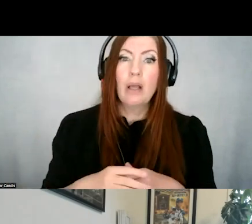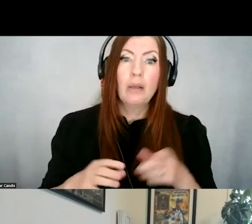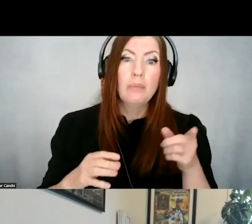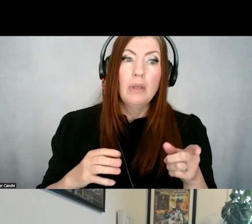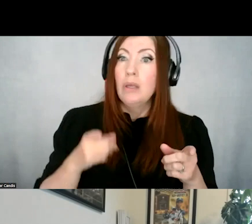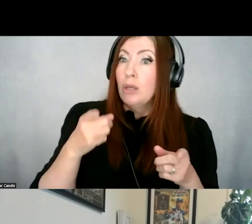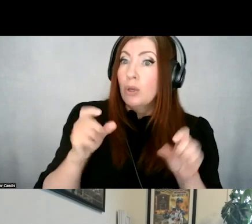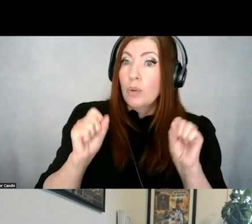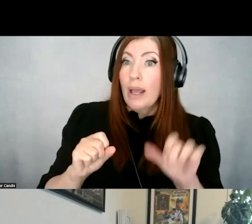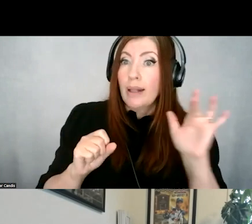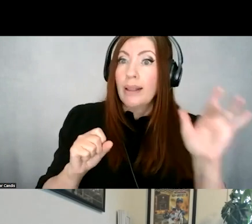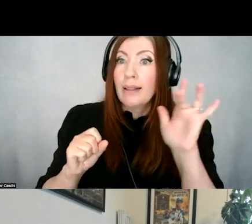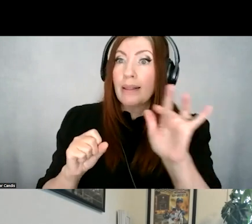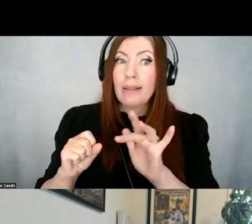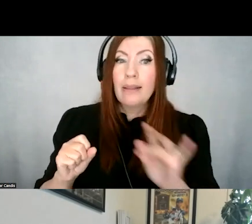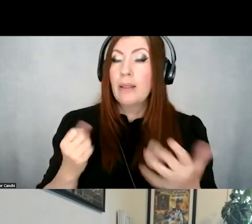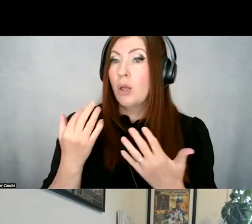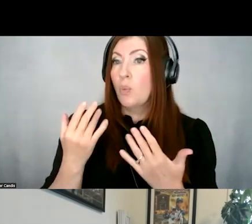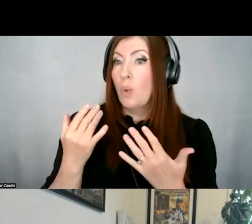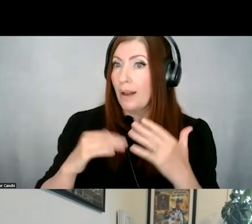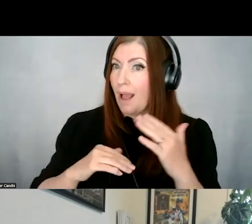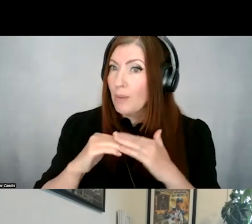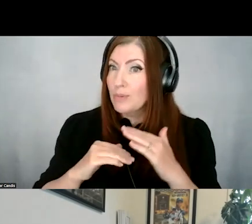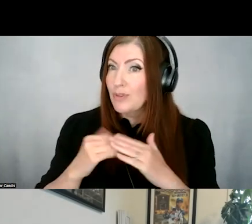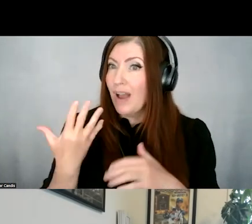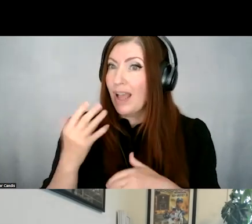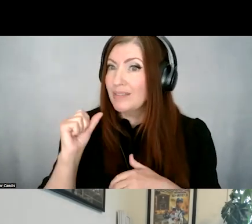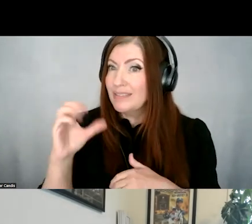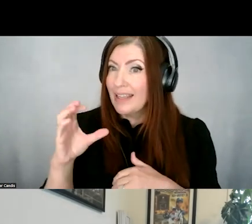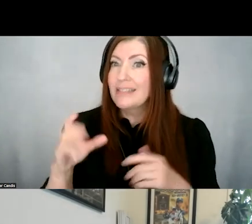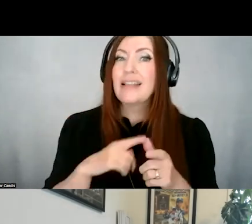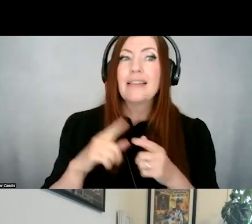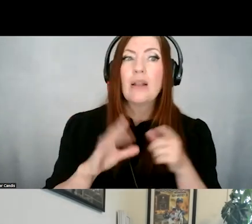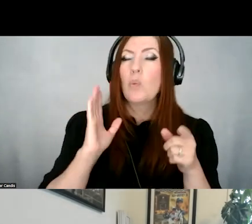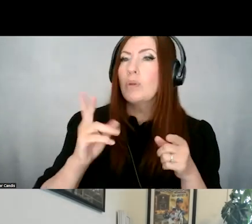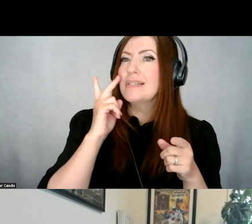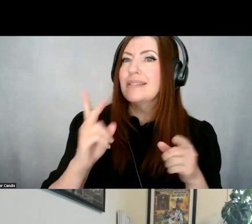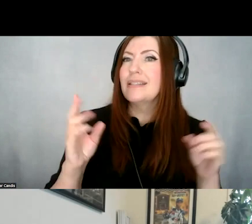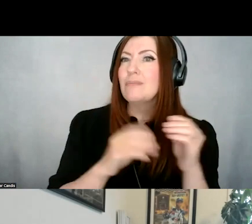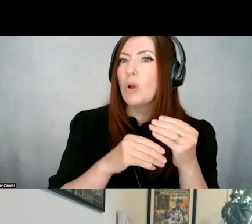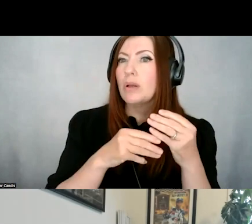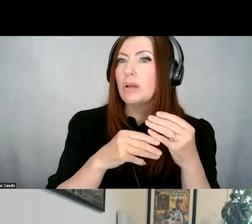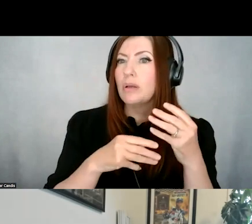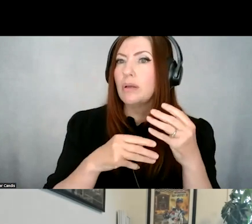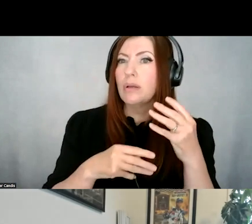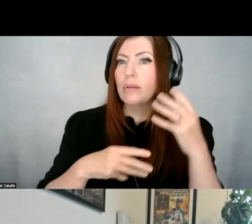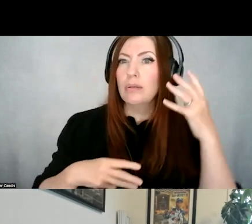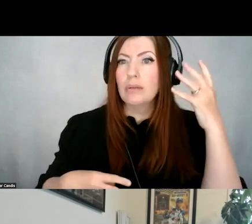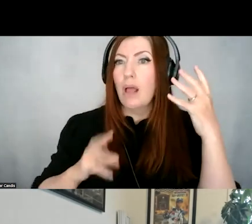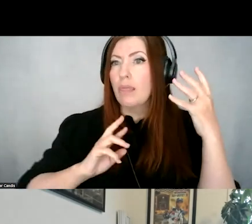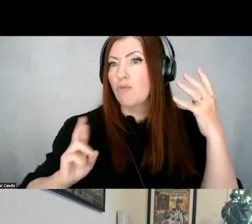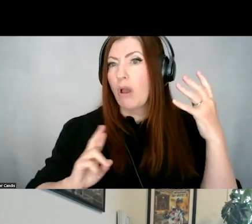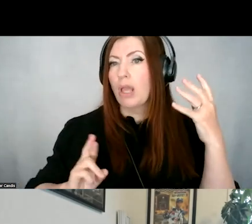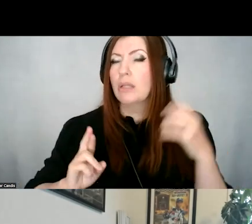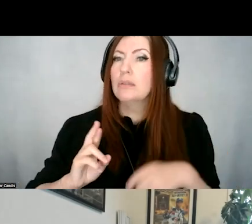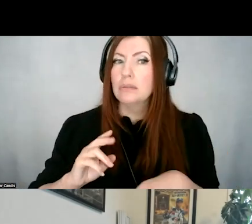you can click through, wait up to 5 seconds, and then you'll see more lists to the right. Sometimes